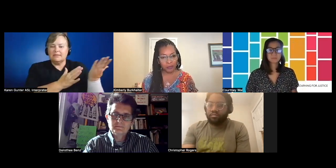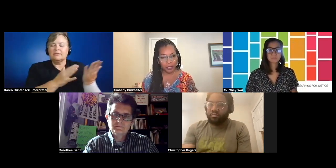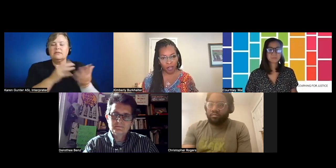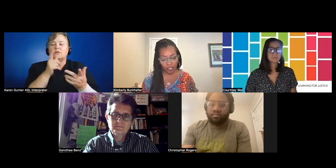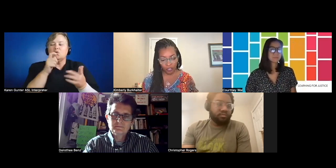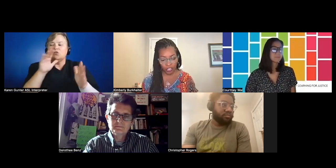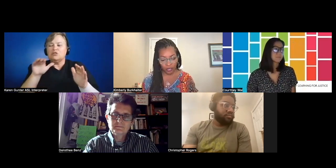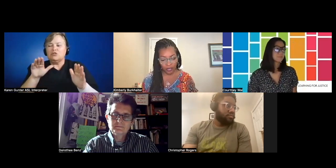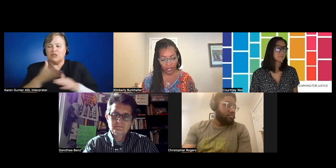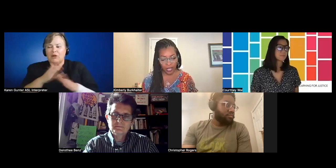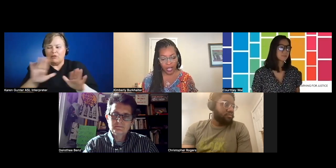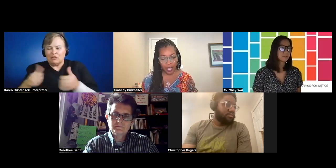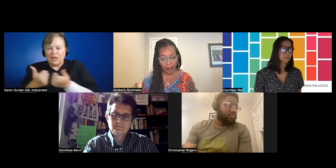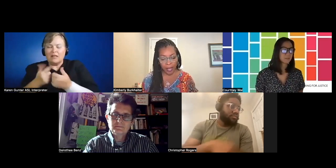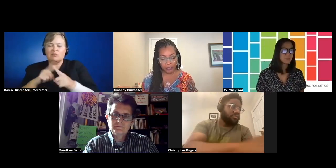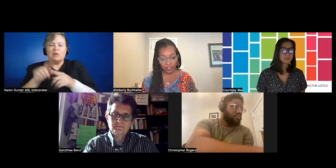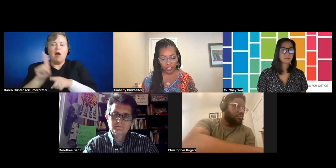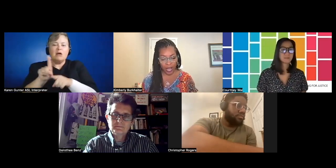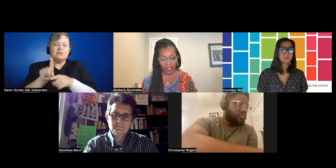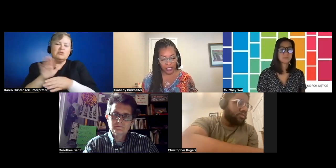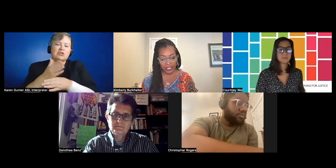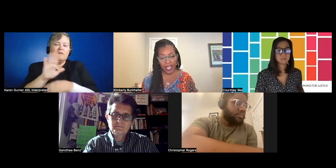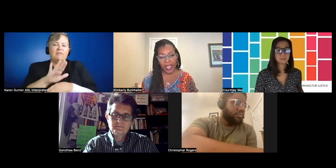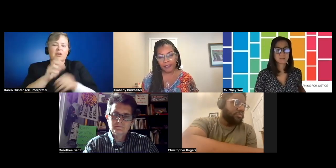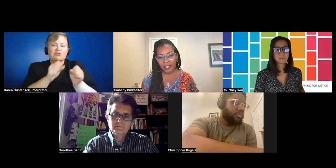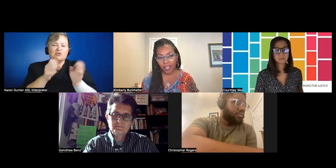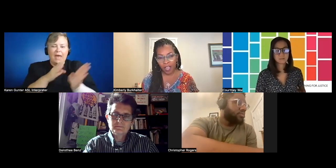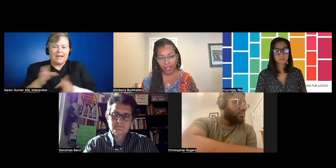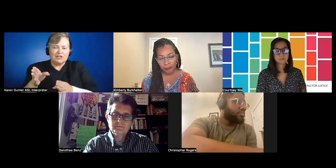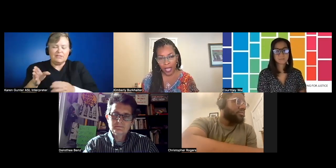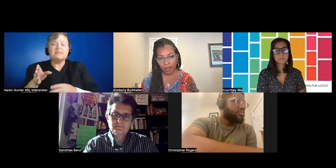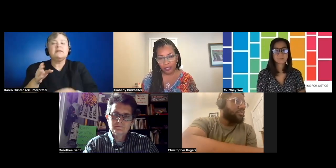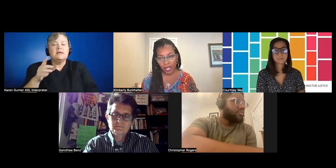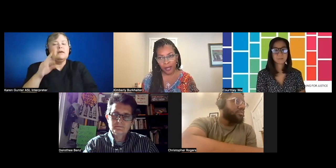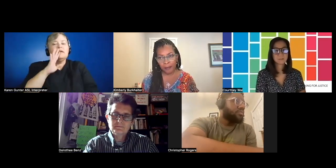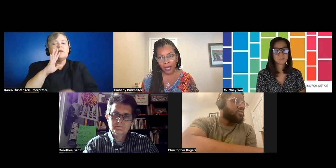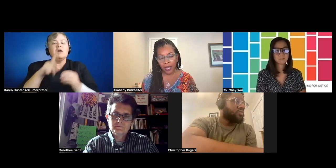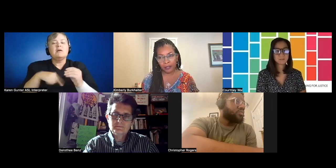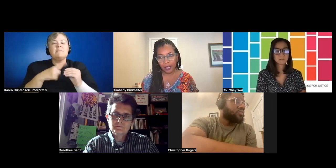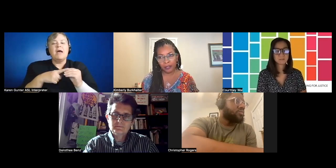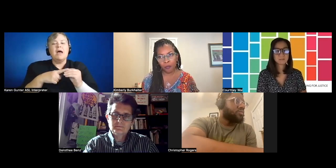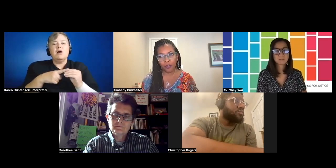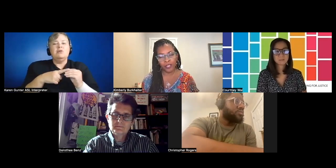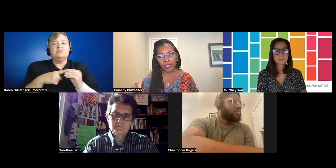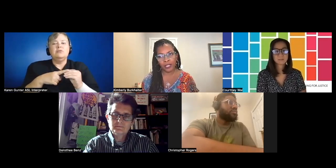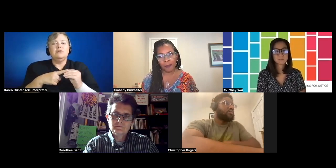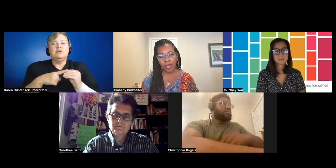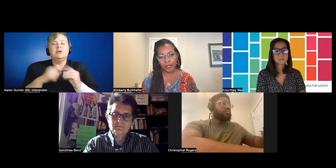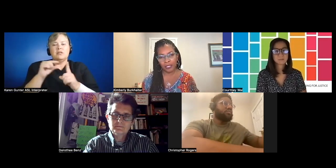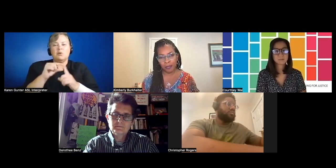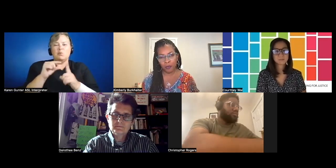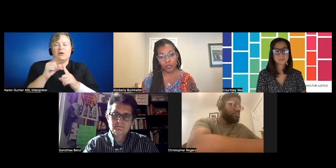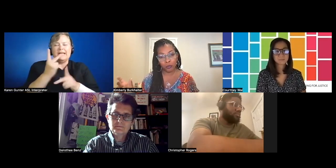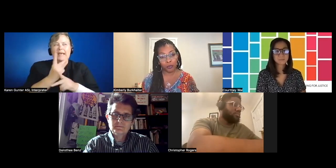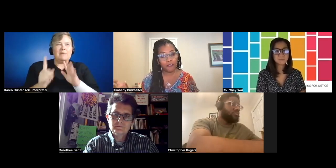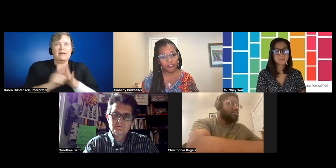challenges, but they're also sharing their strategies. And they talk about the word that kept coming